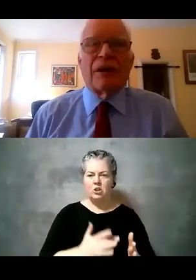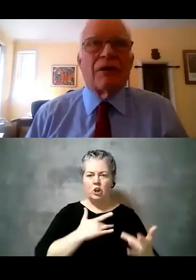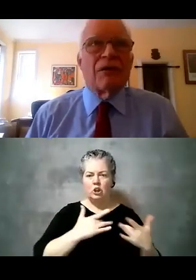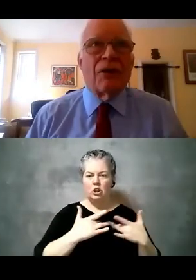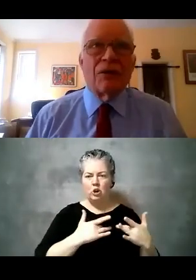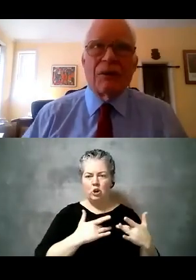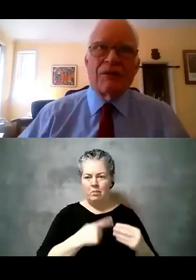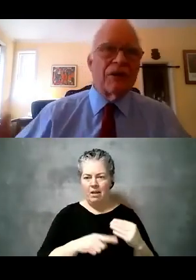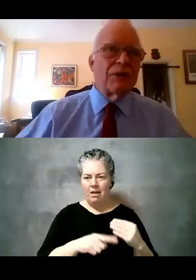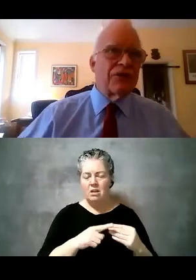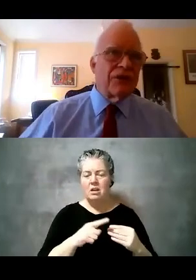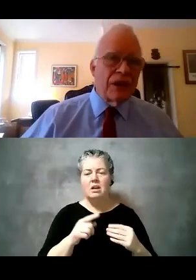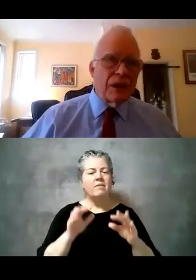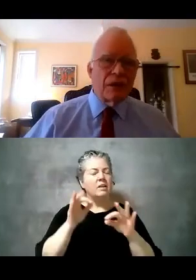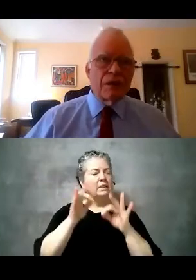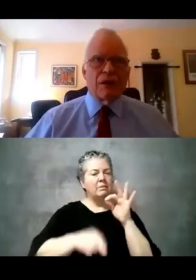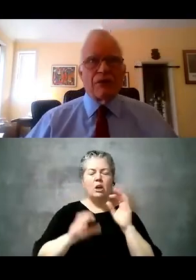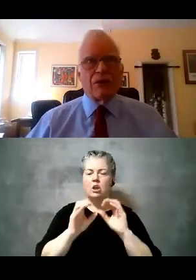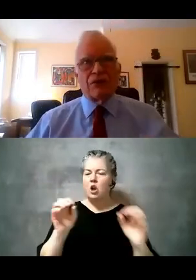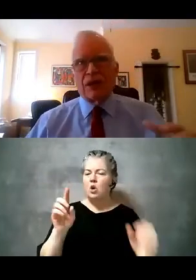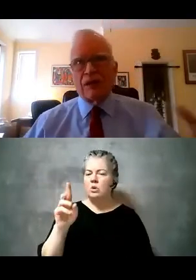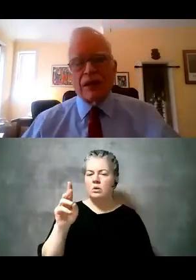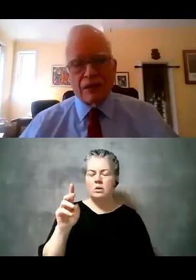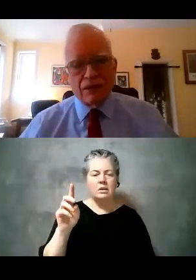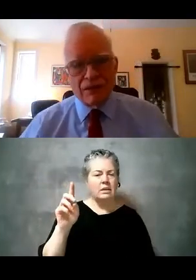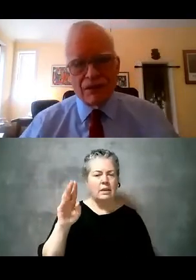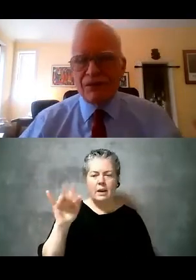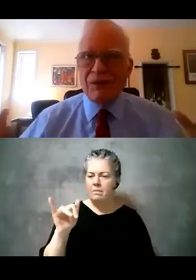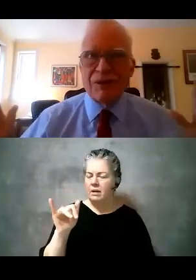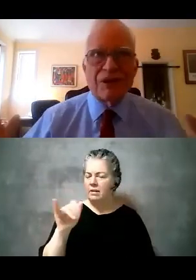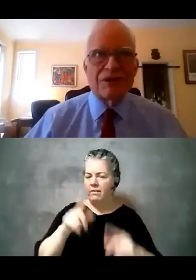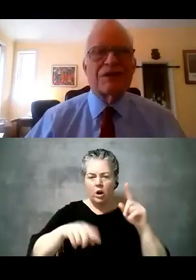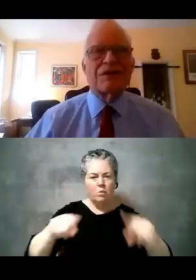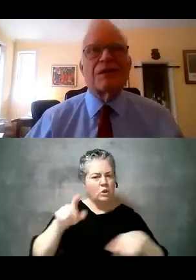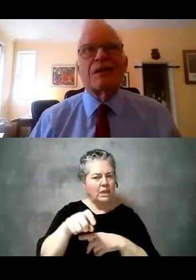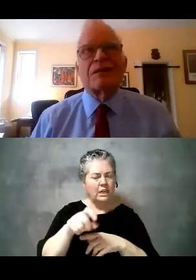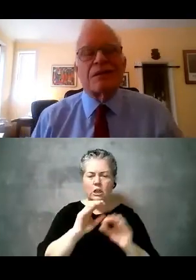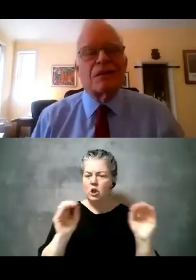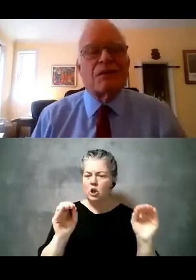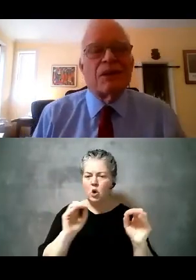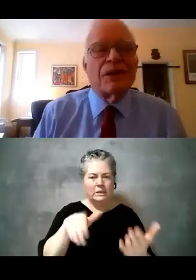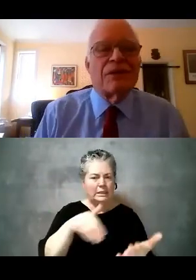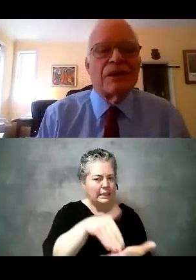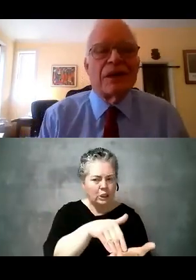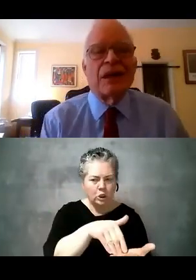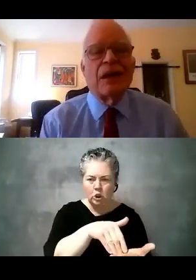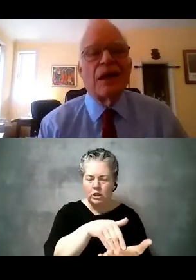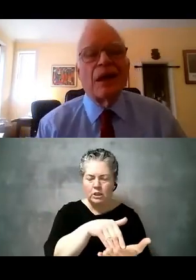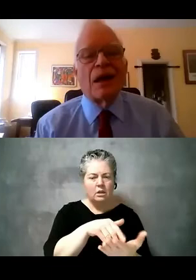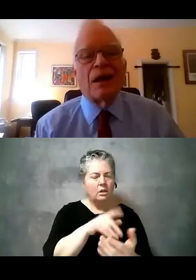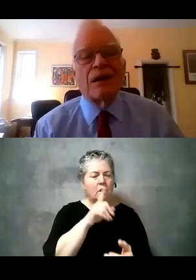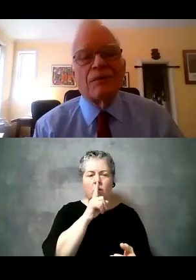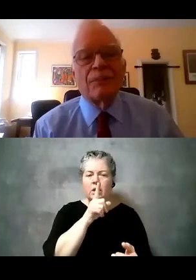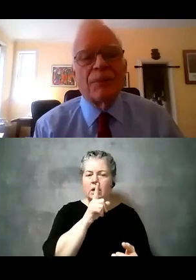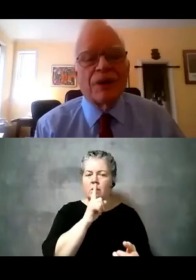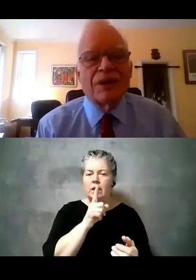simply. No dummy variables are needed. There's no centering. It's really, really